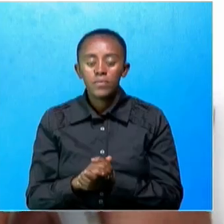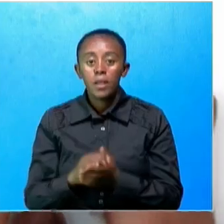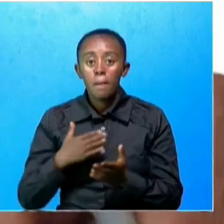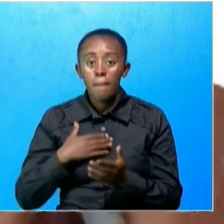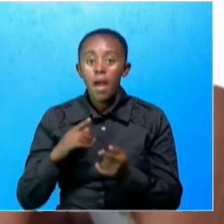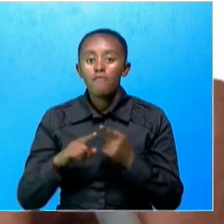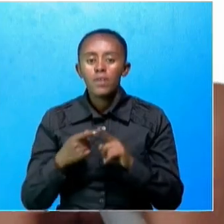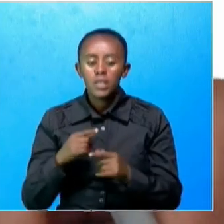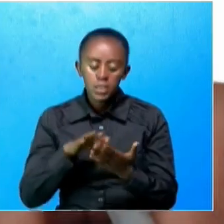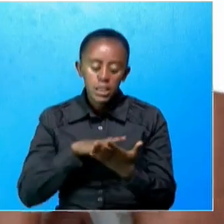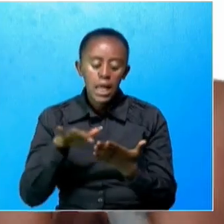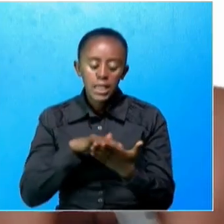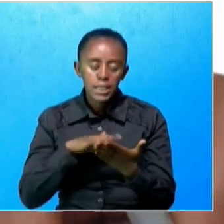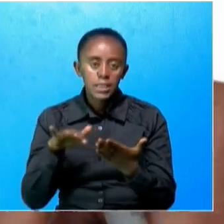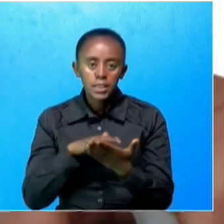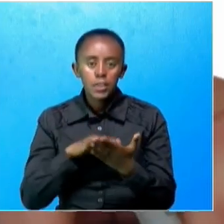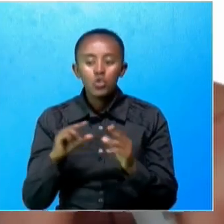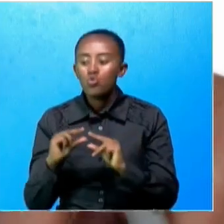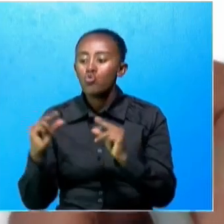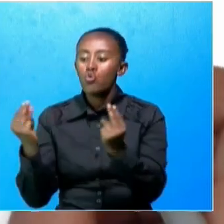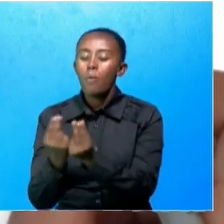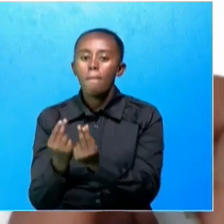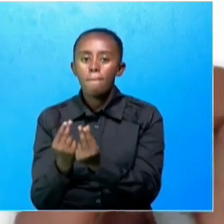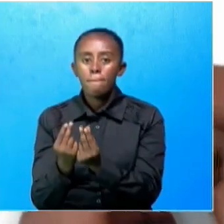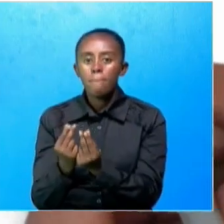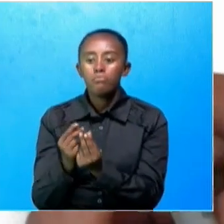studies in group.